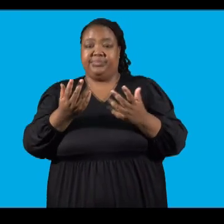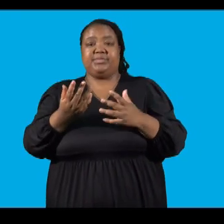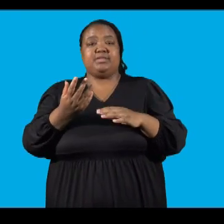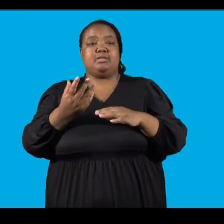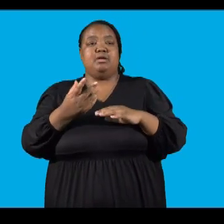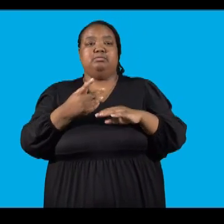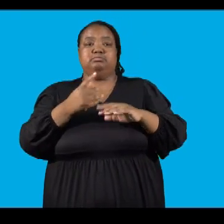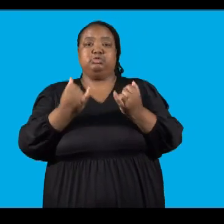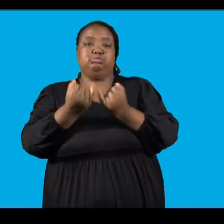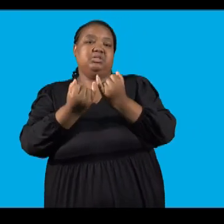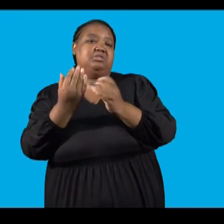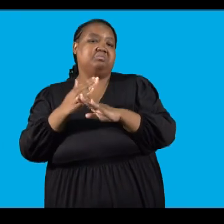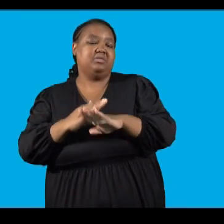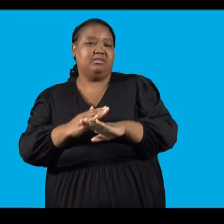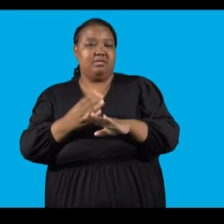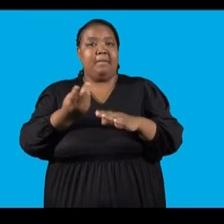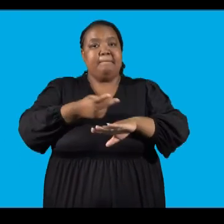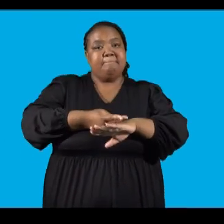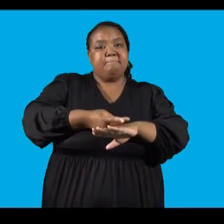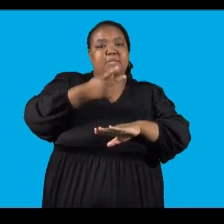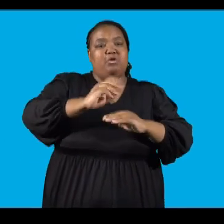increasing their profits and stabilizing